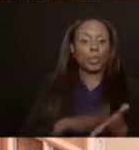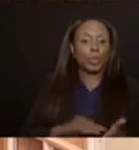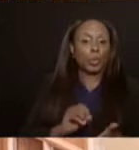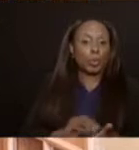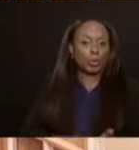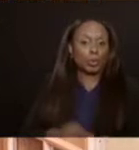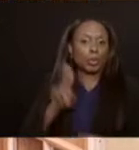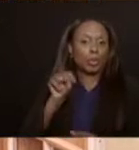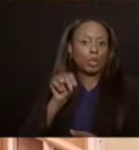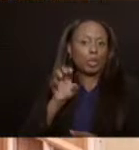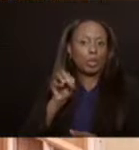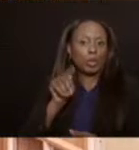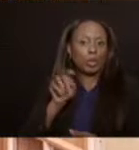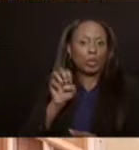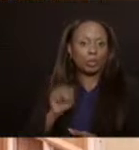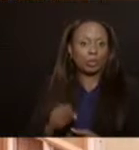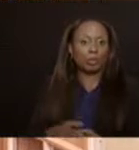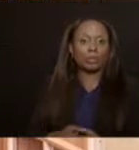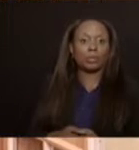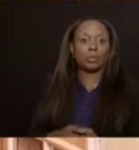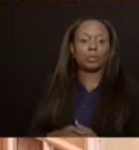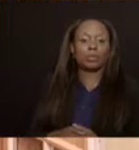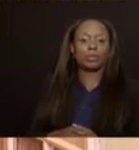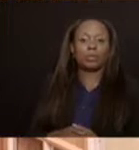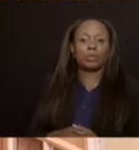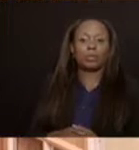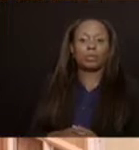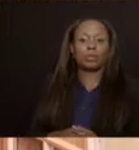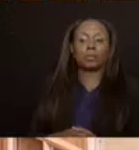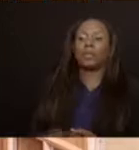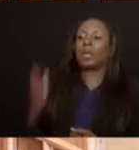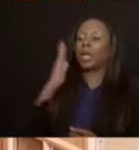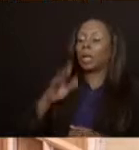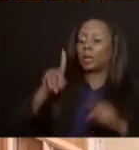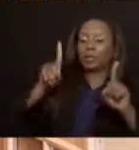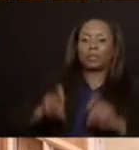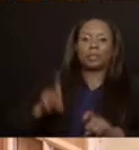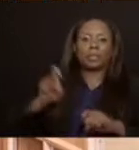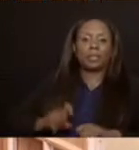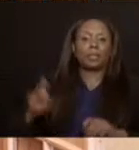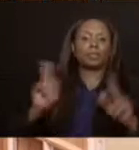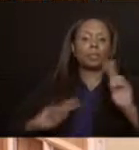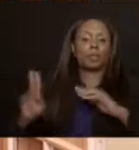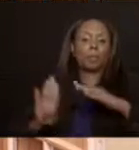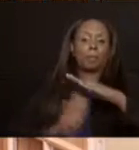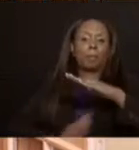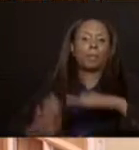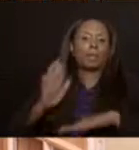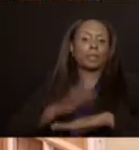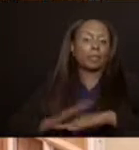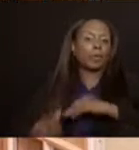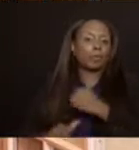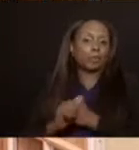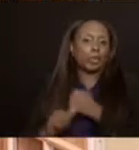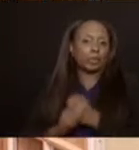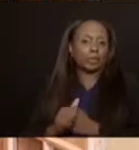that they will be testing persons based on risk. And what do they consider as high-risk